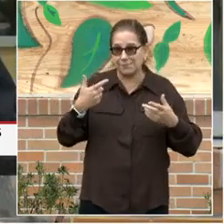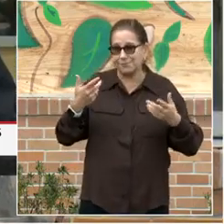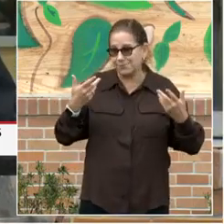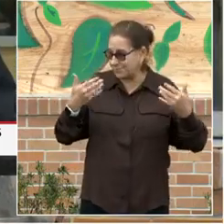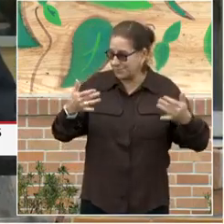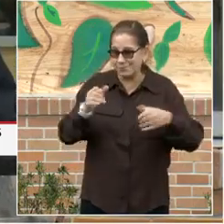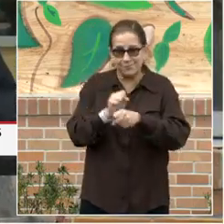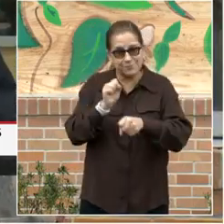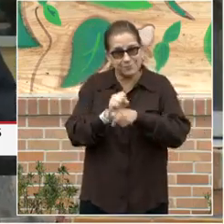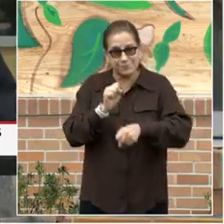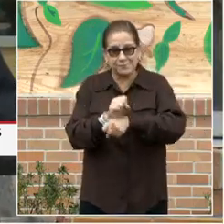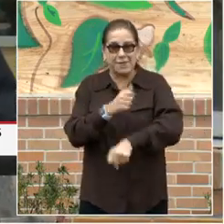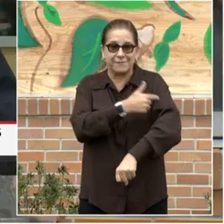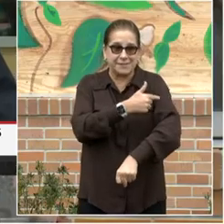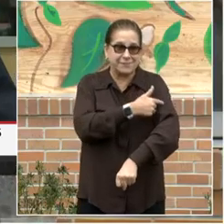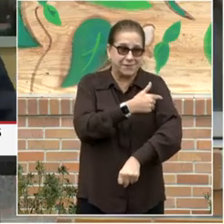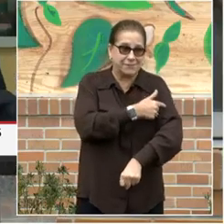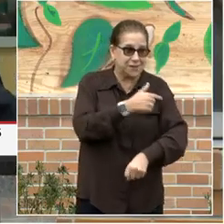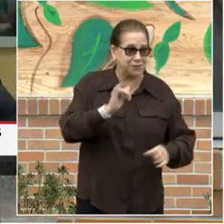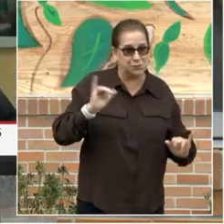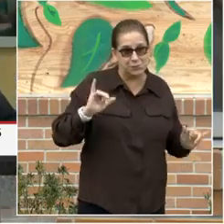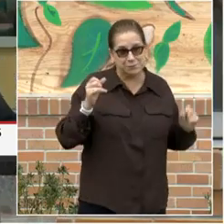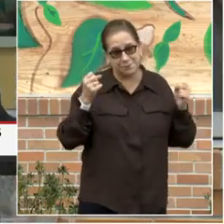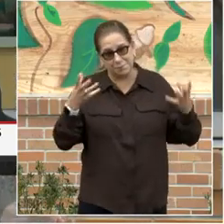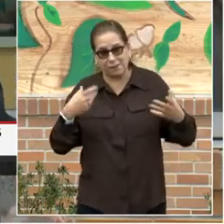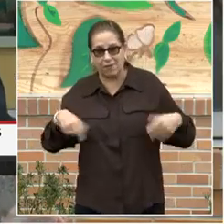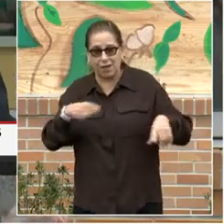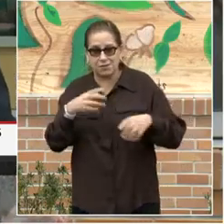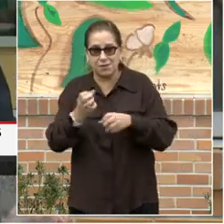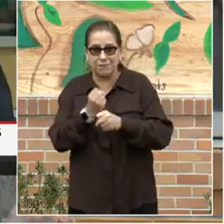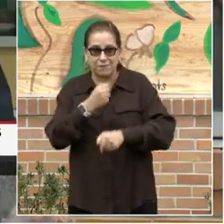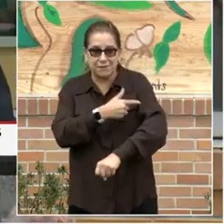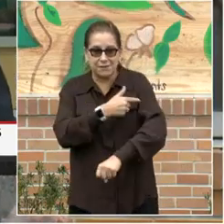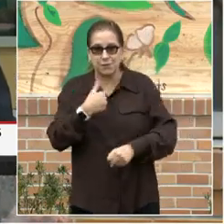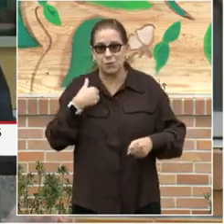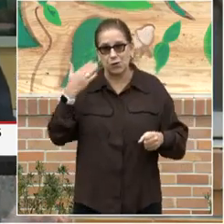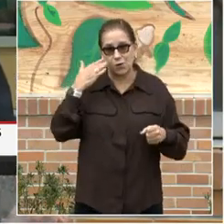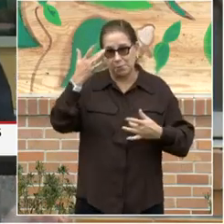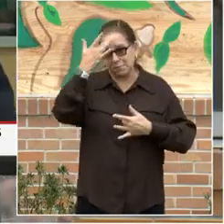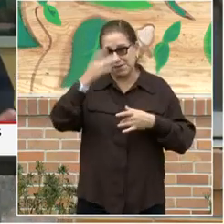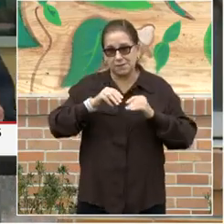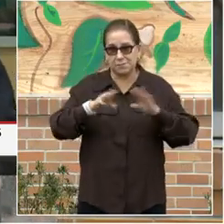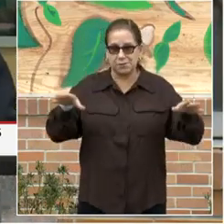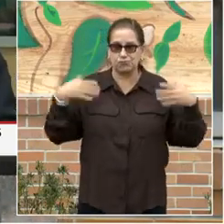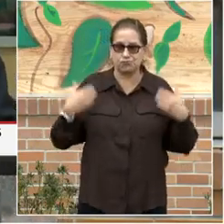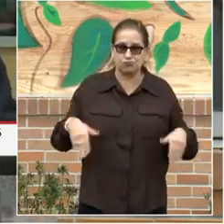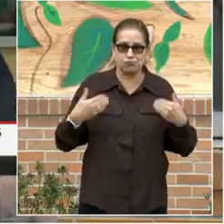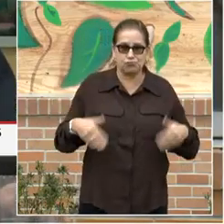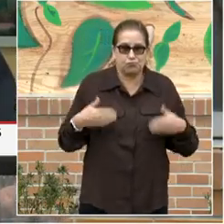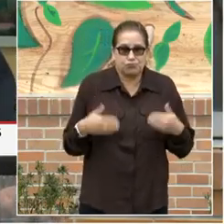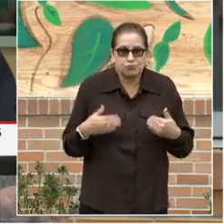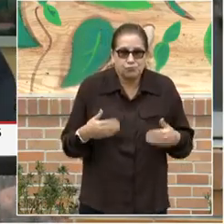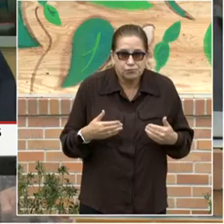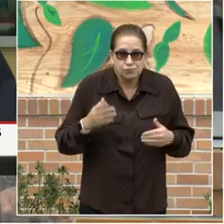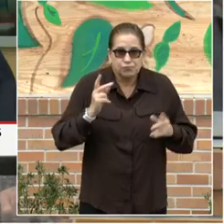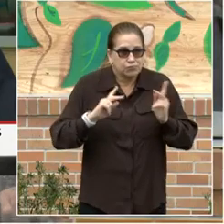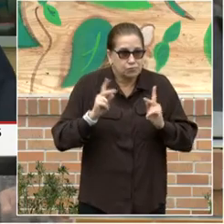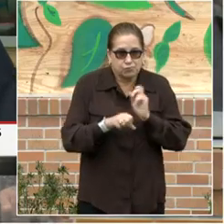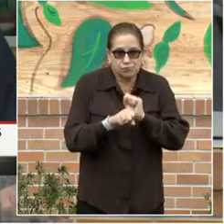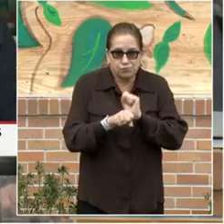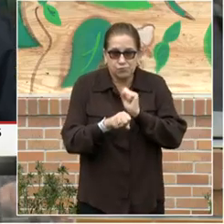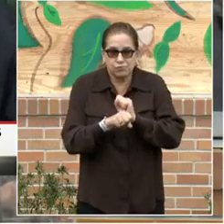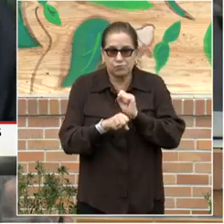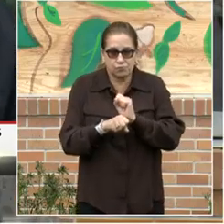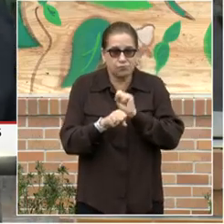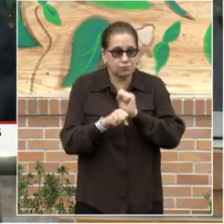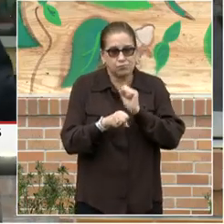virus. Everybody's got to get vaccinated, right? So we knew the pandemic, we had to face that. People lost their jobs because of the pandemic.